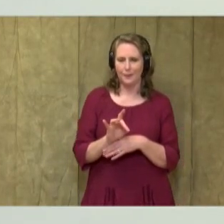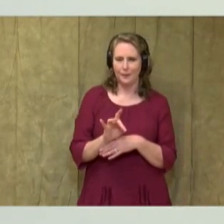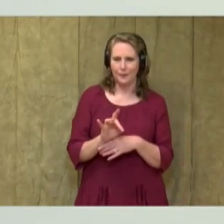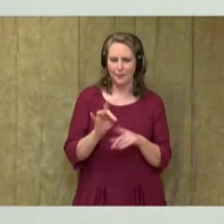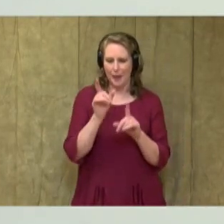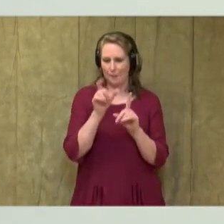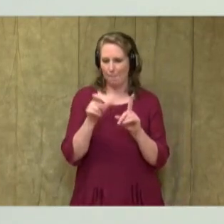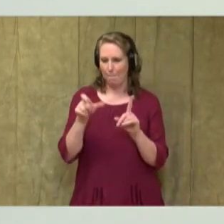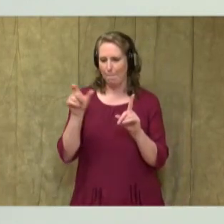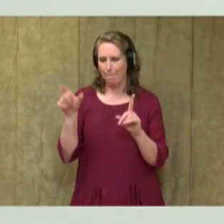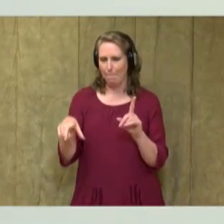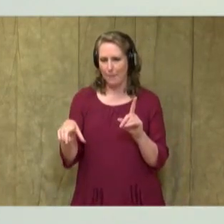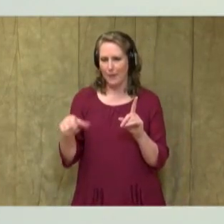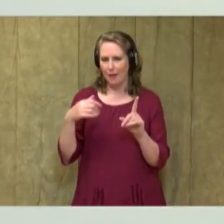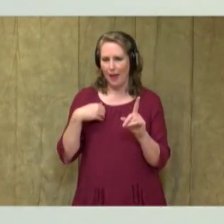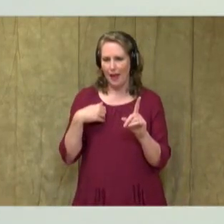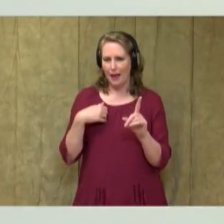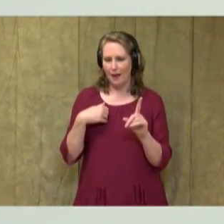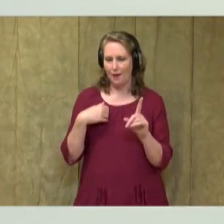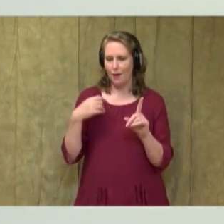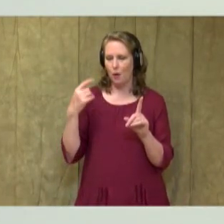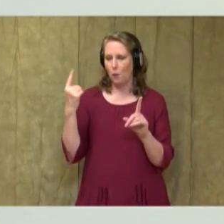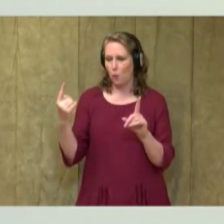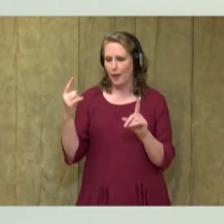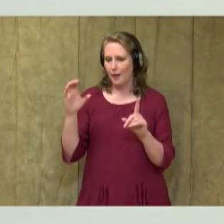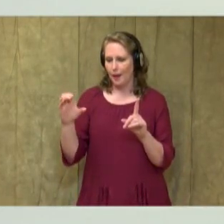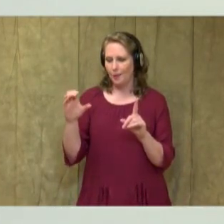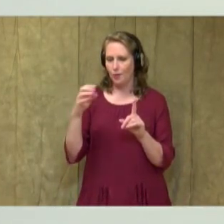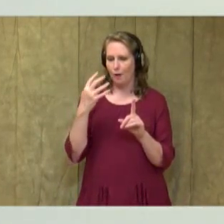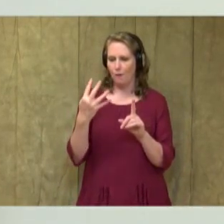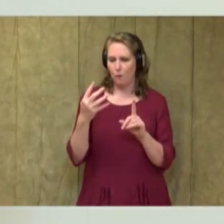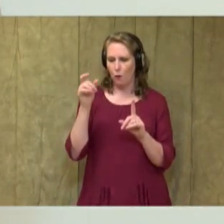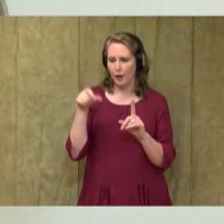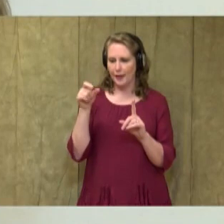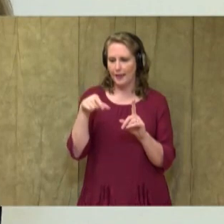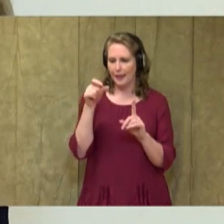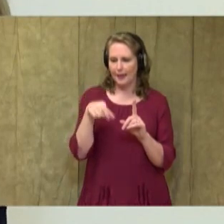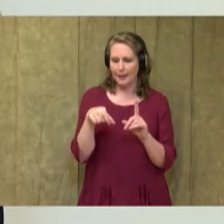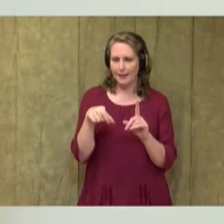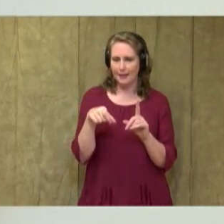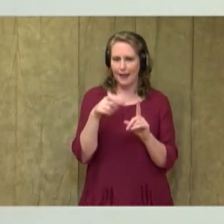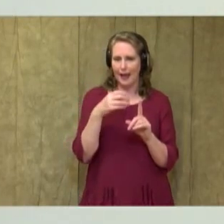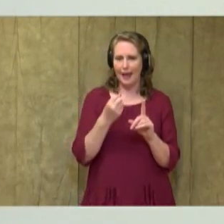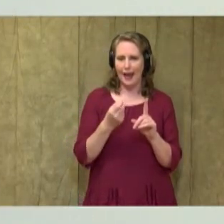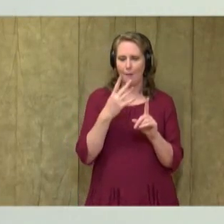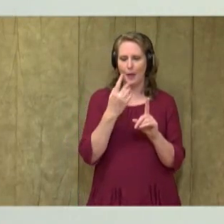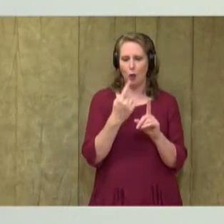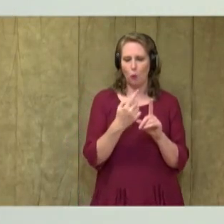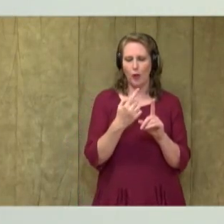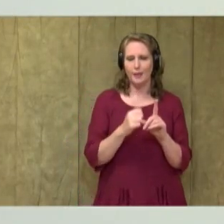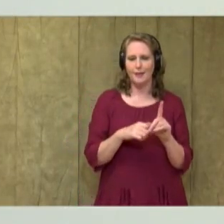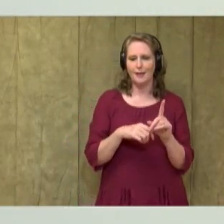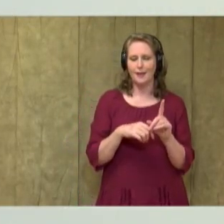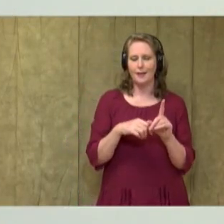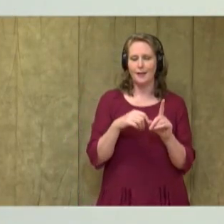place value chart. So we have 4 tens, 1, 2, 3, 4, and then we have 8